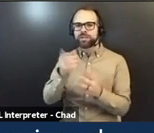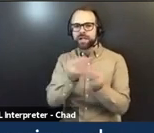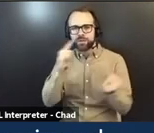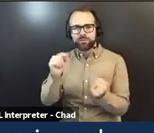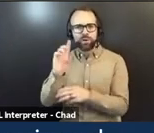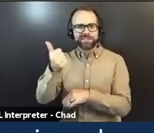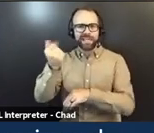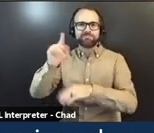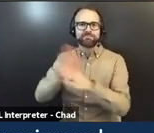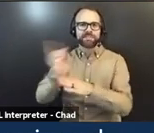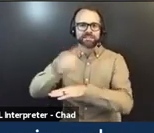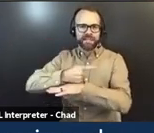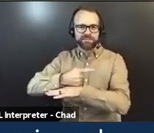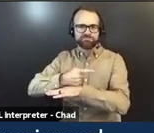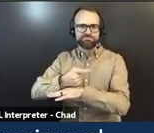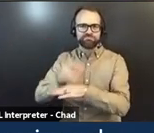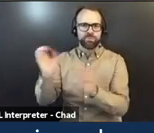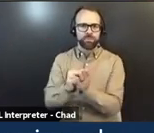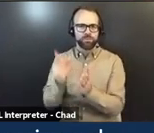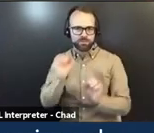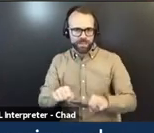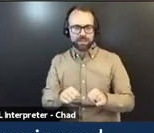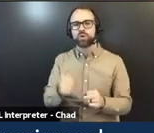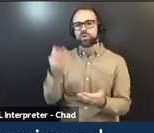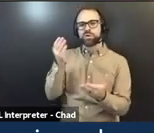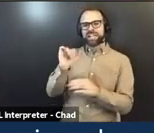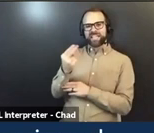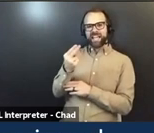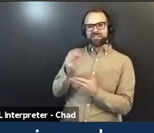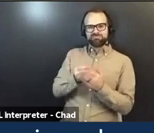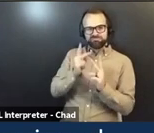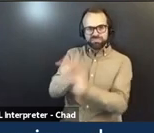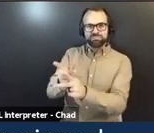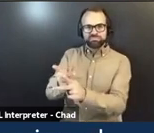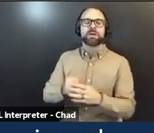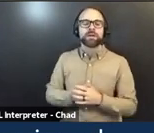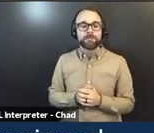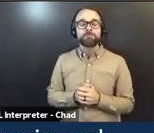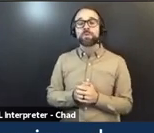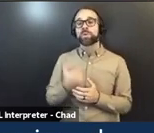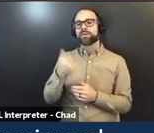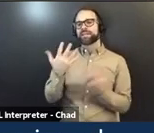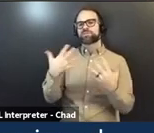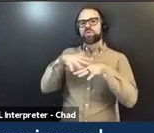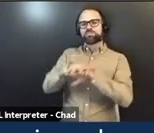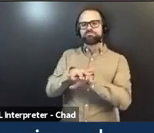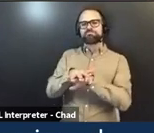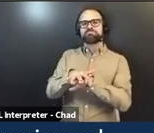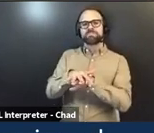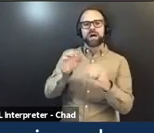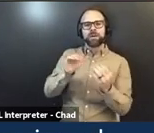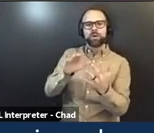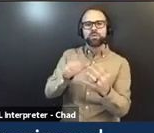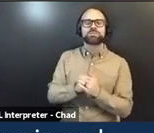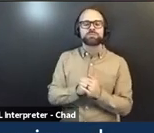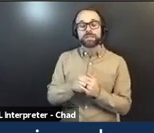as long as everything's in place. So it's all about cash. We do a hybrid approach where if you're looking to raise equity, I'll